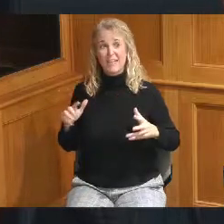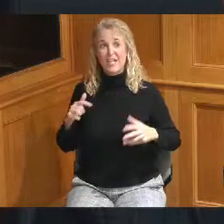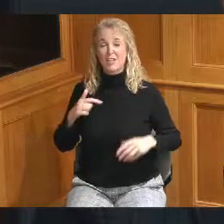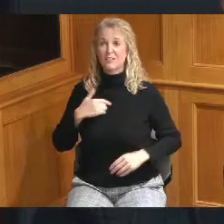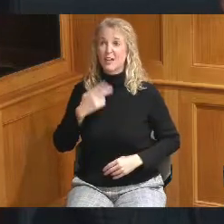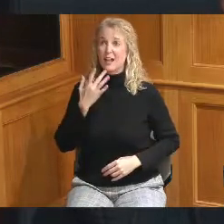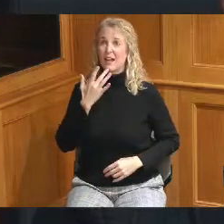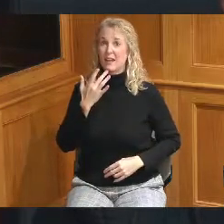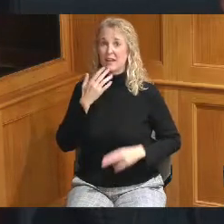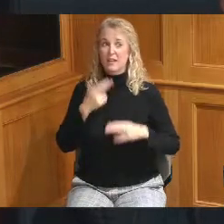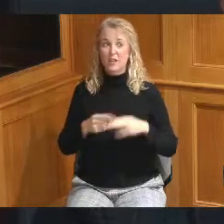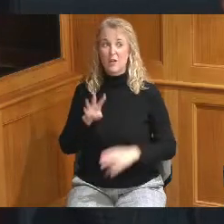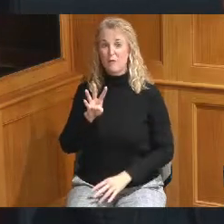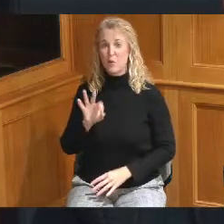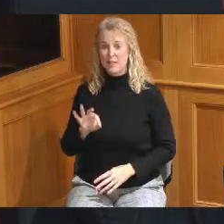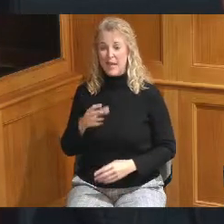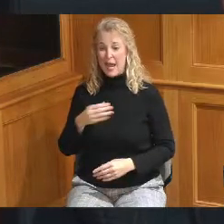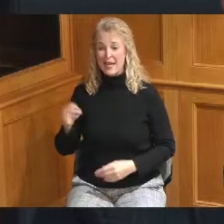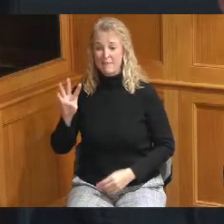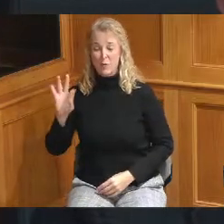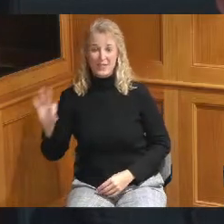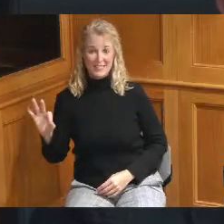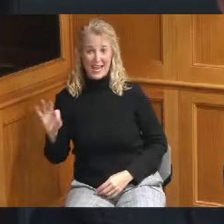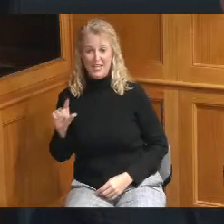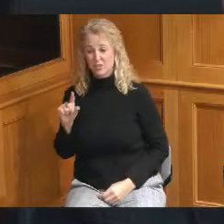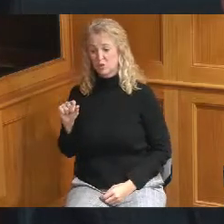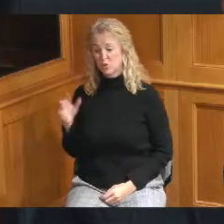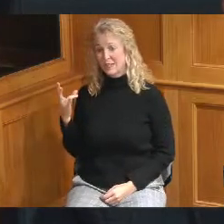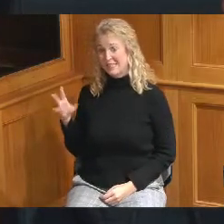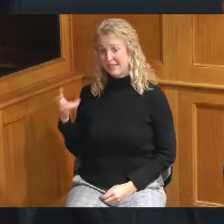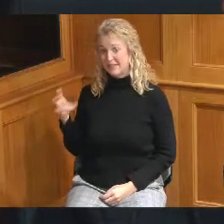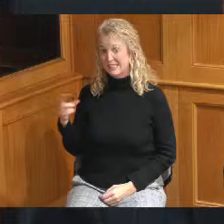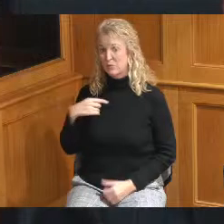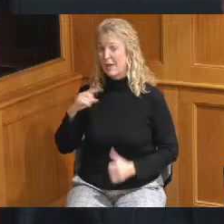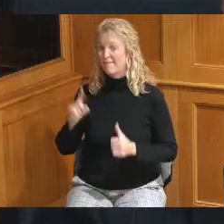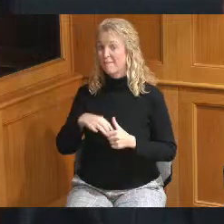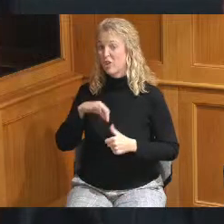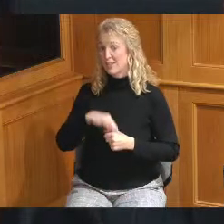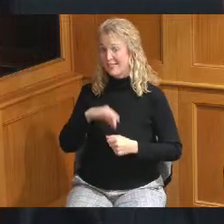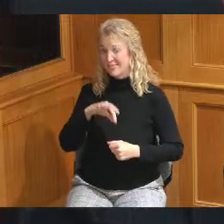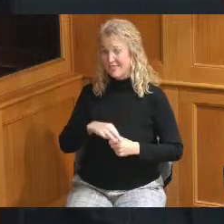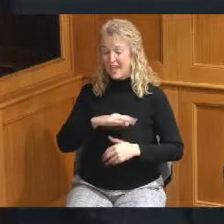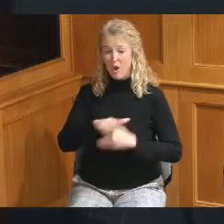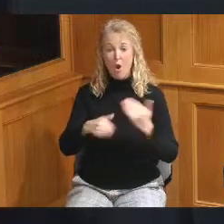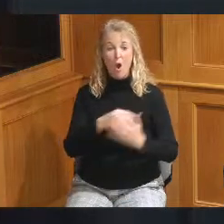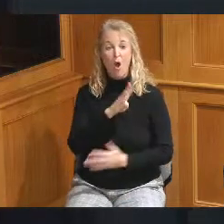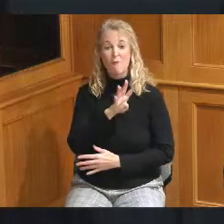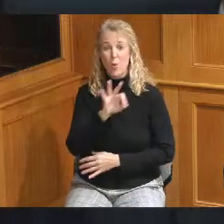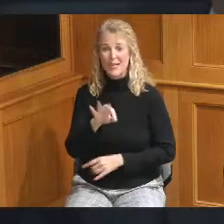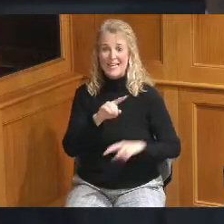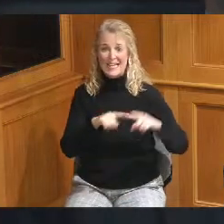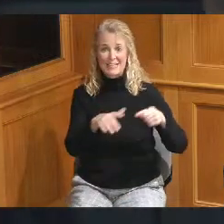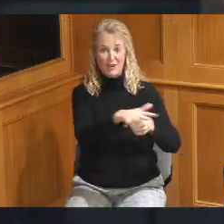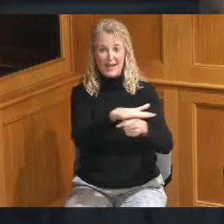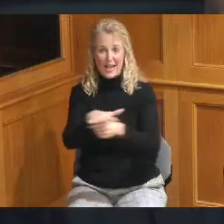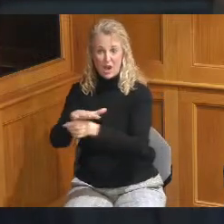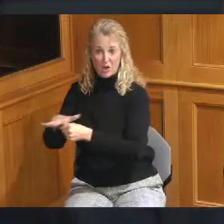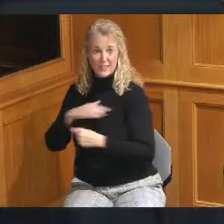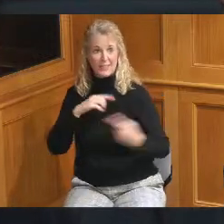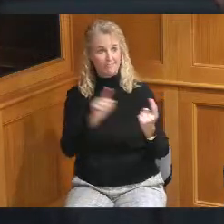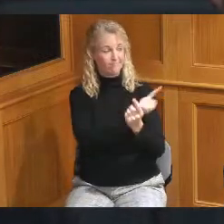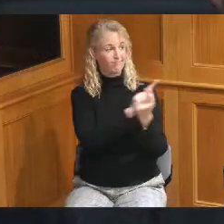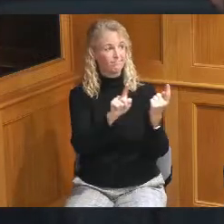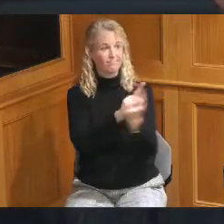my 49 and 49. So back in 2017, when I was first elected, I went out to all 49 jurisdictions trying